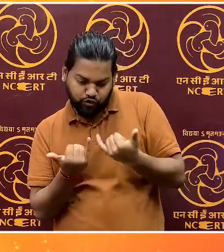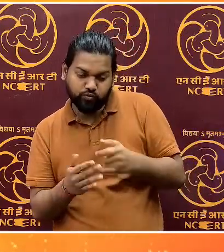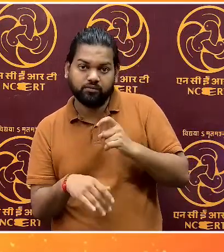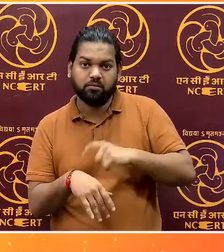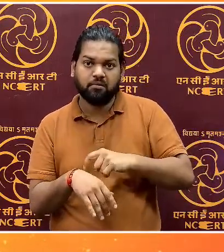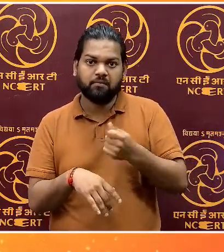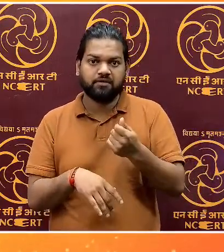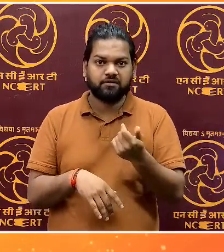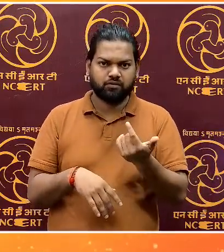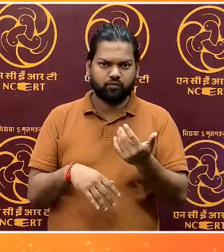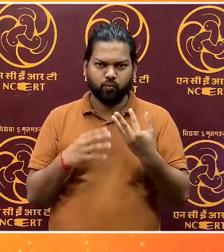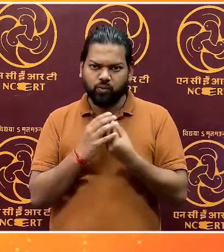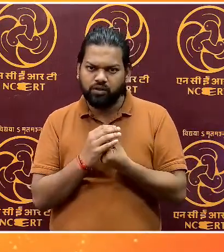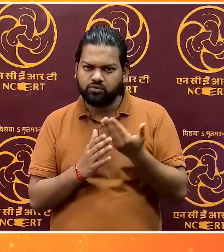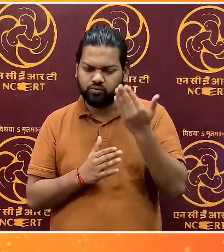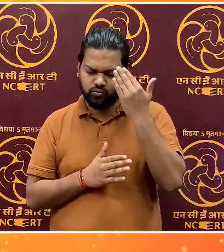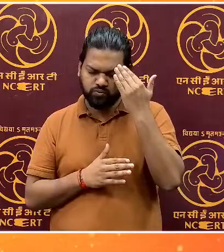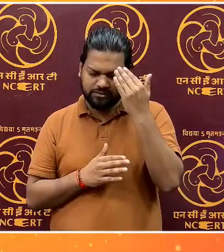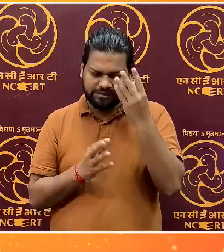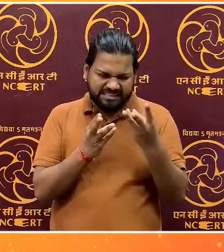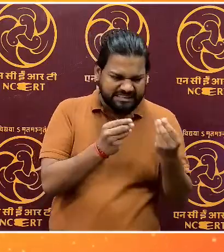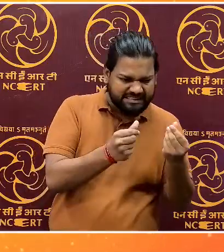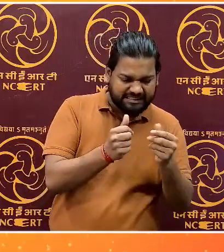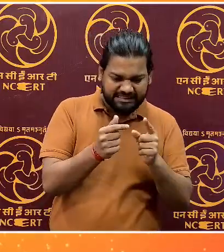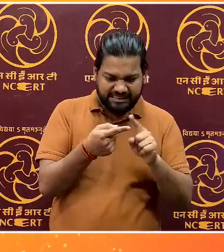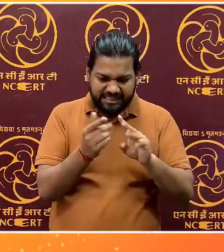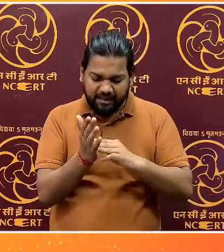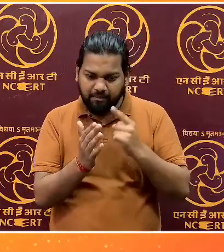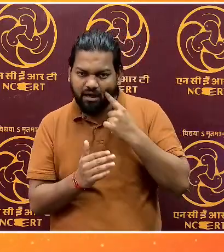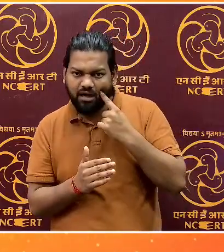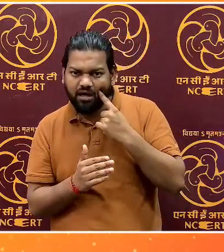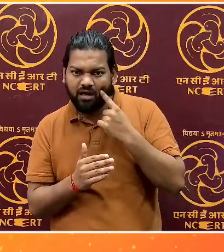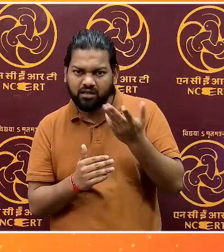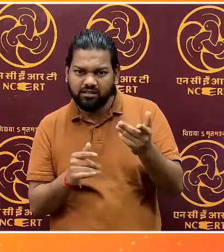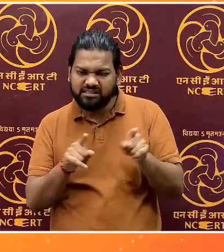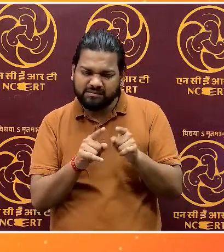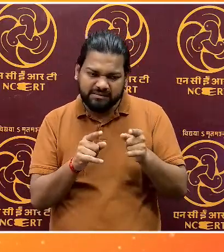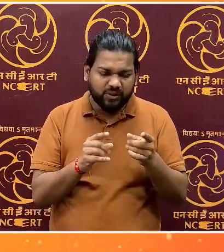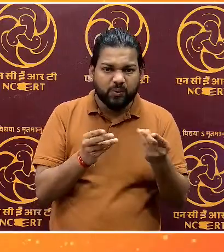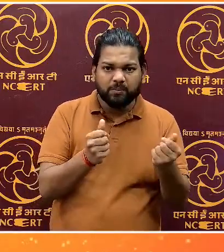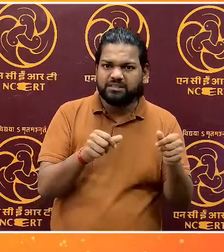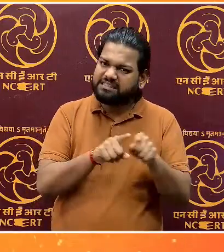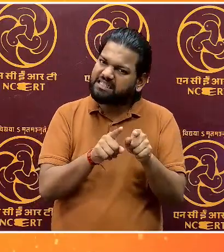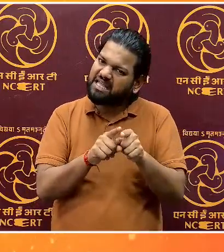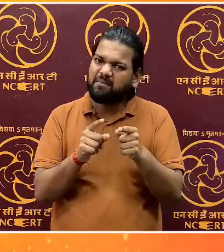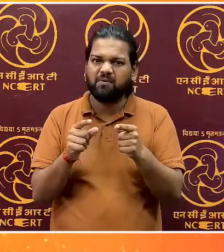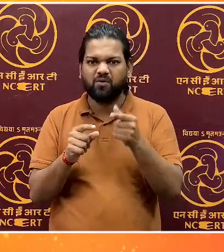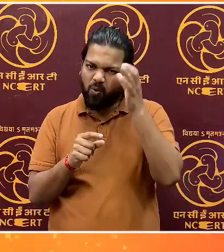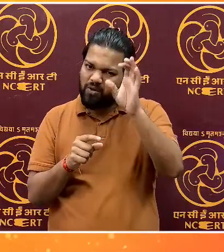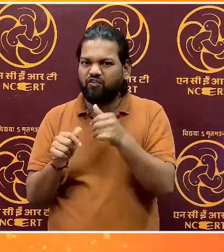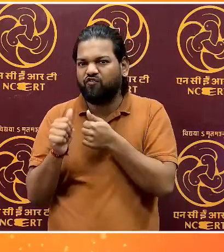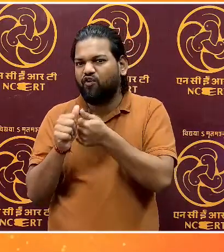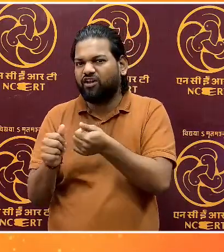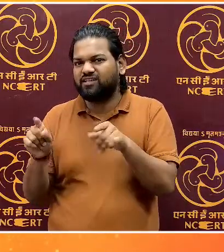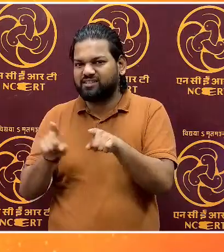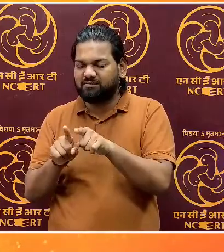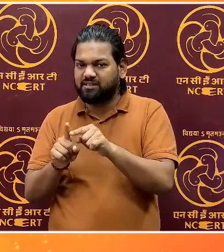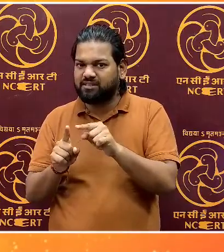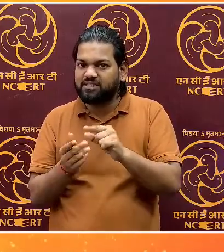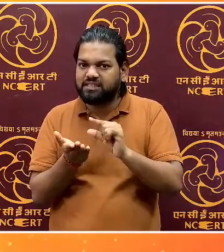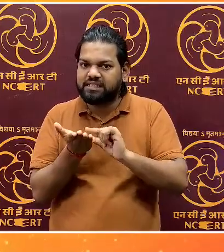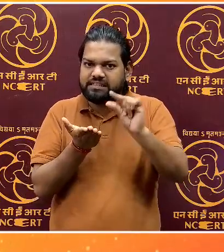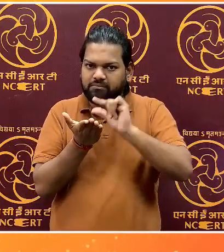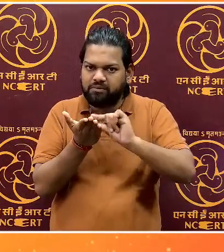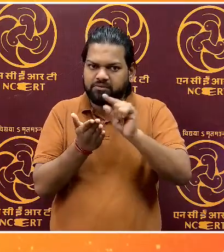So whatever we are, when we used to know calculate the EMI calculations, again the same concept is followed. When we have some investment goals and we wish